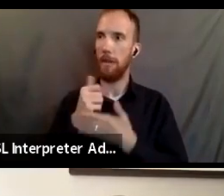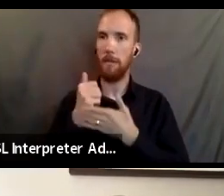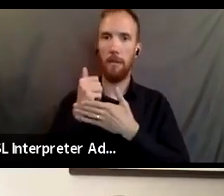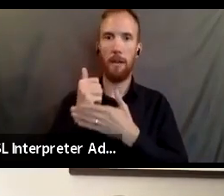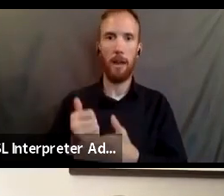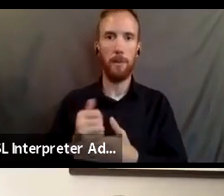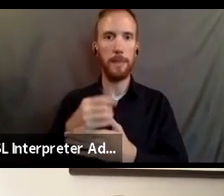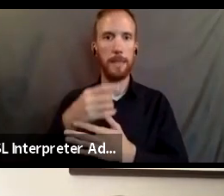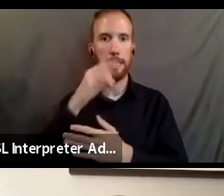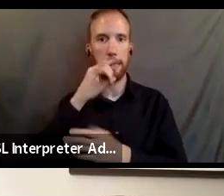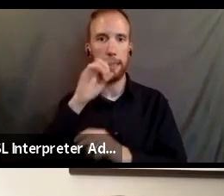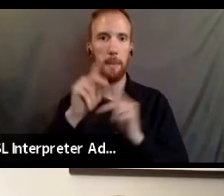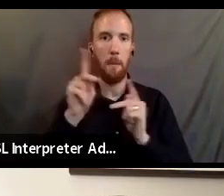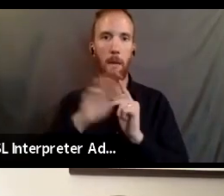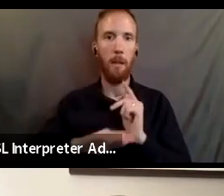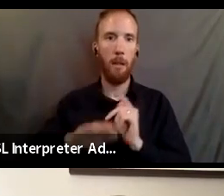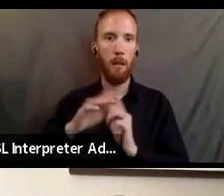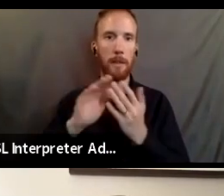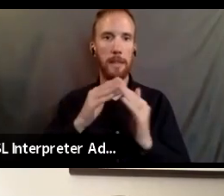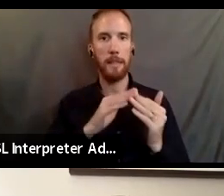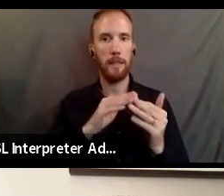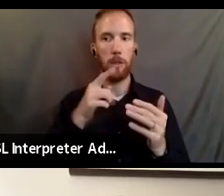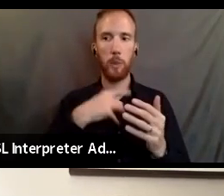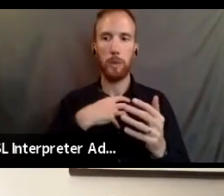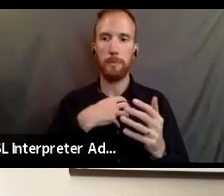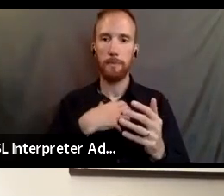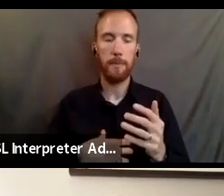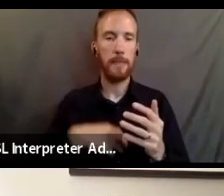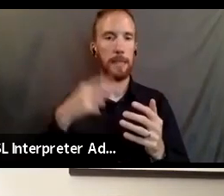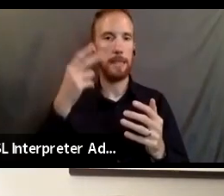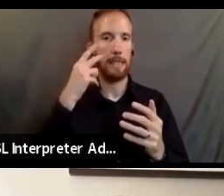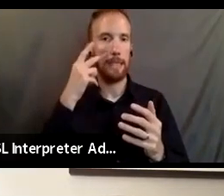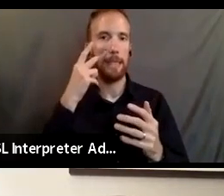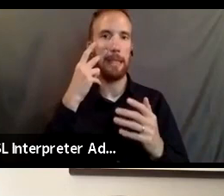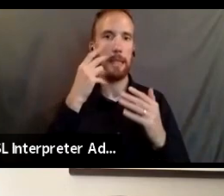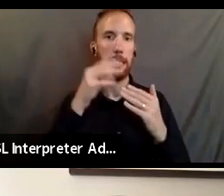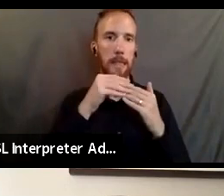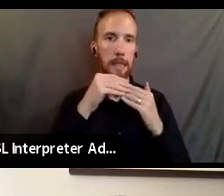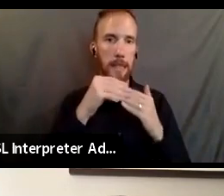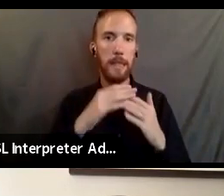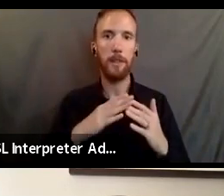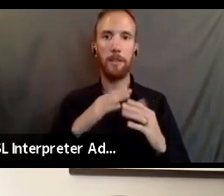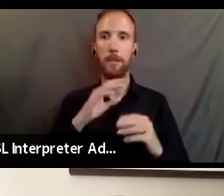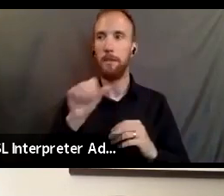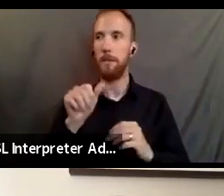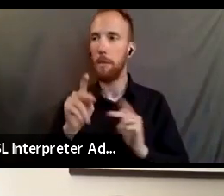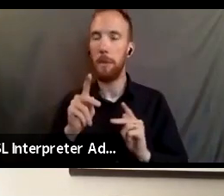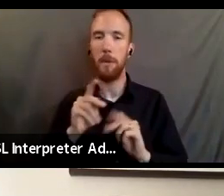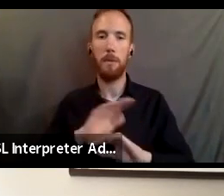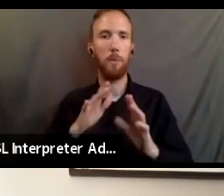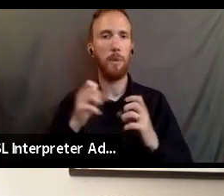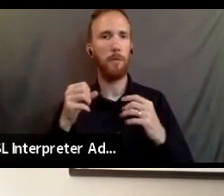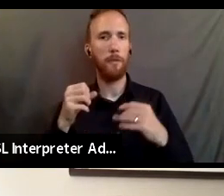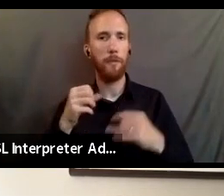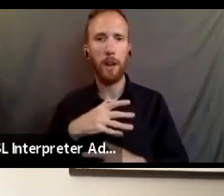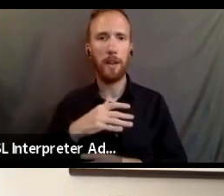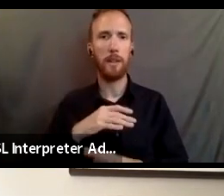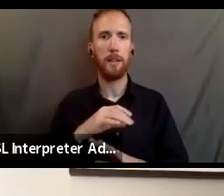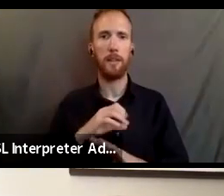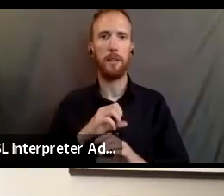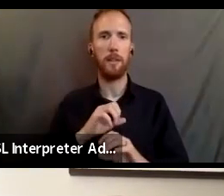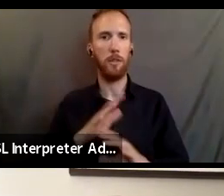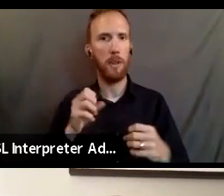desperate for clarity and leadership let's not be afraid let's not be afraid of the appointment because your